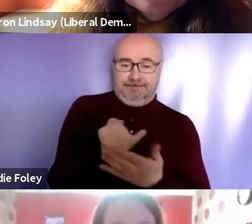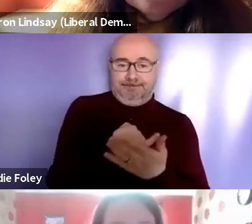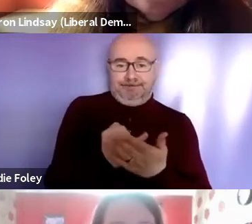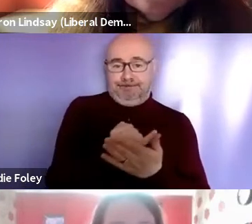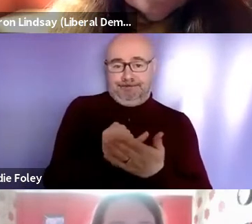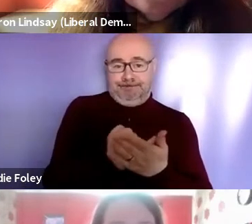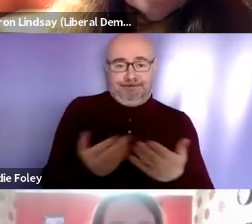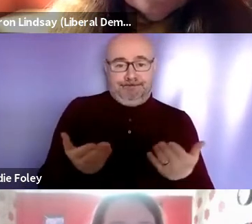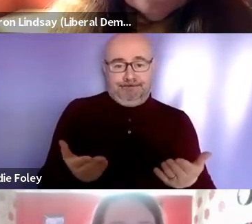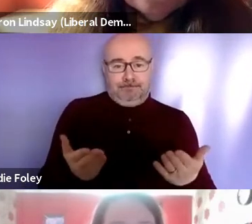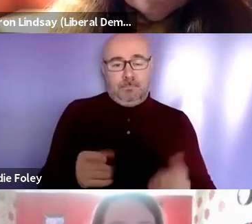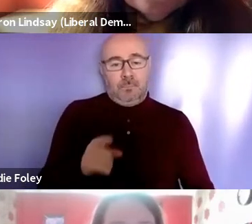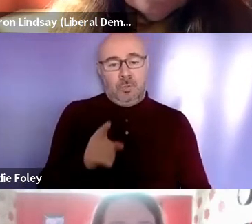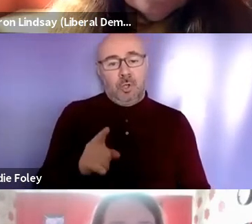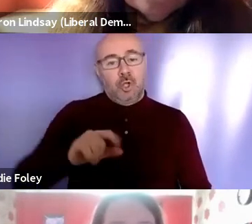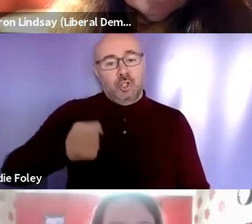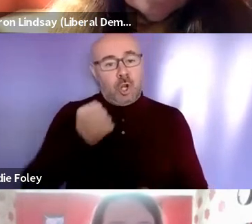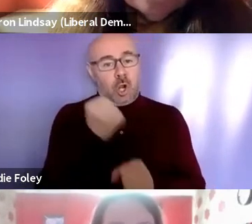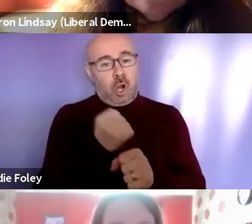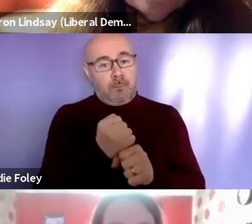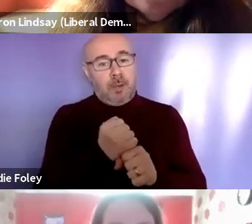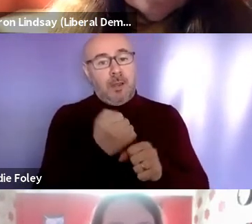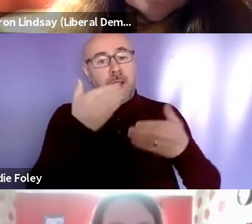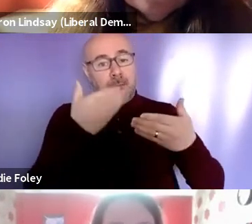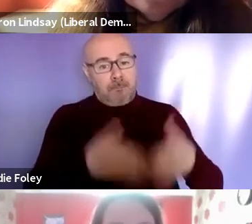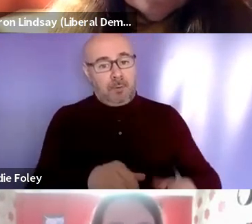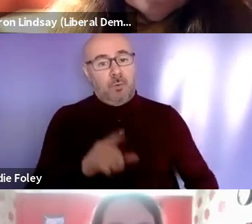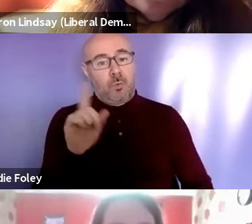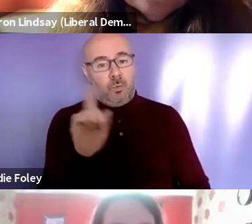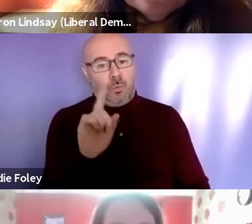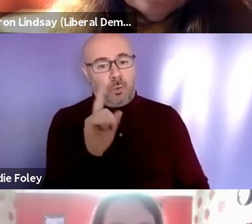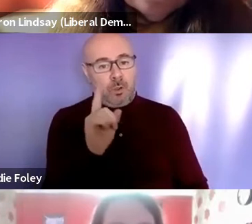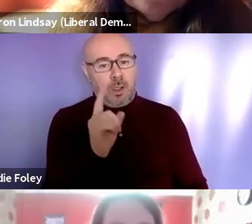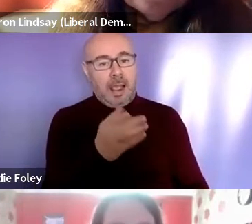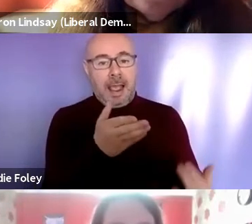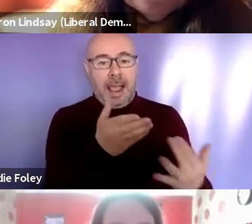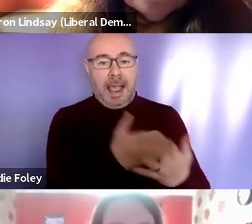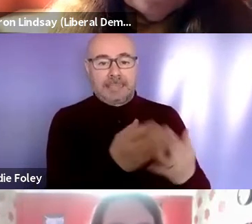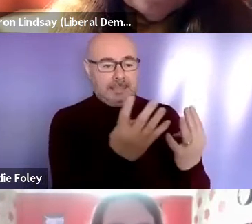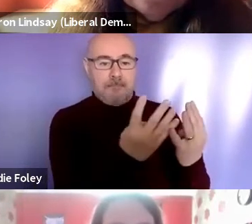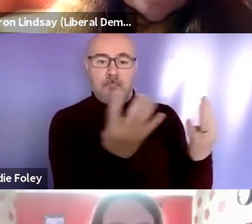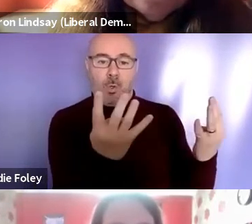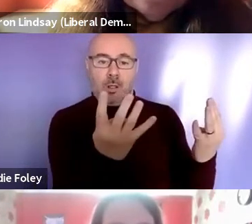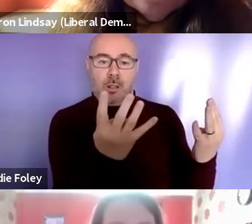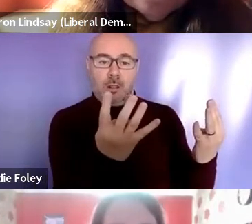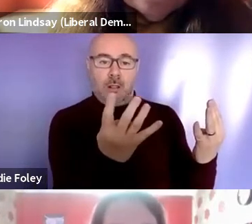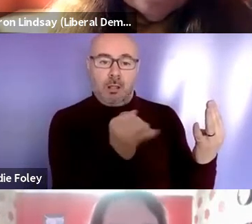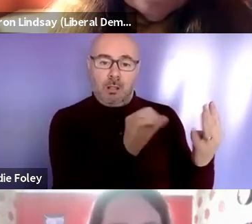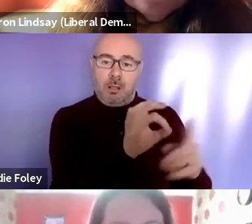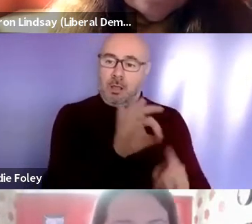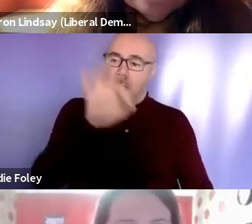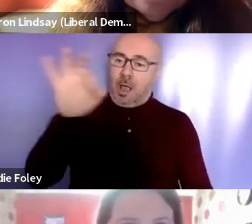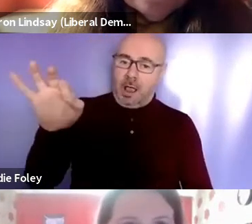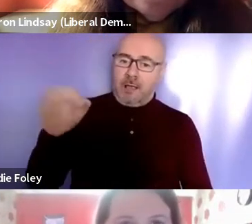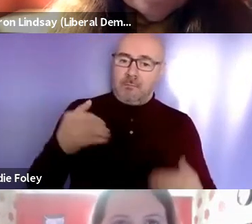already rejected the Access Panel's proposals to become statutory consultees alongside community councils, what are you